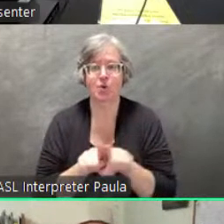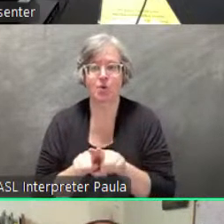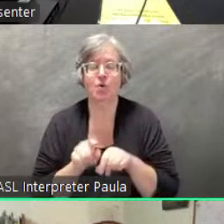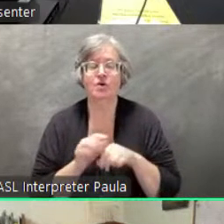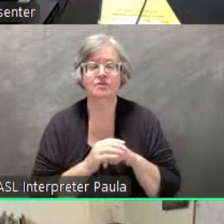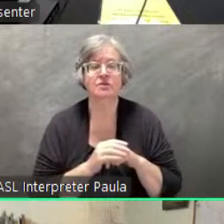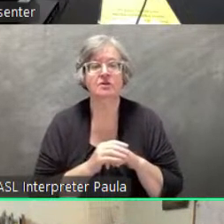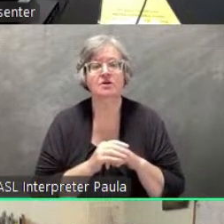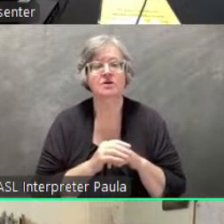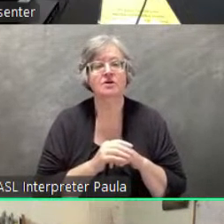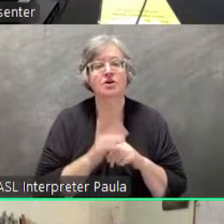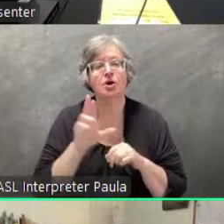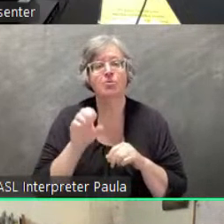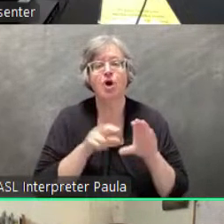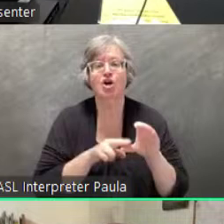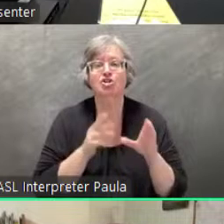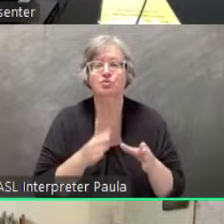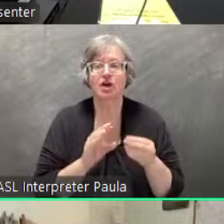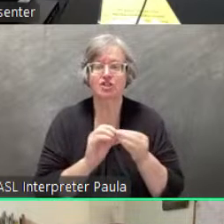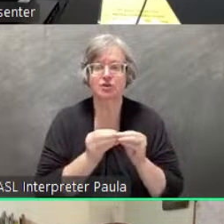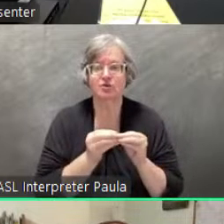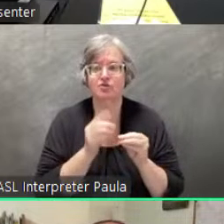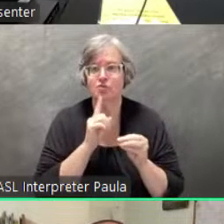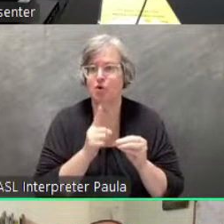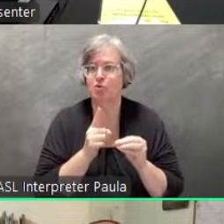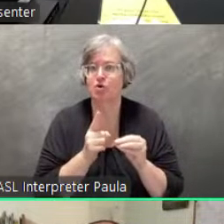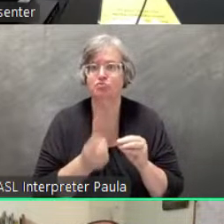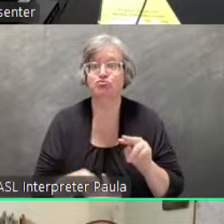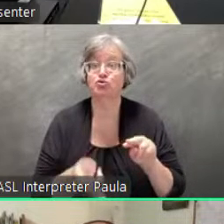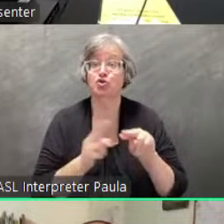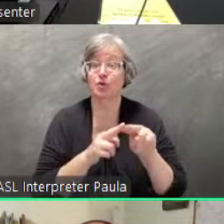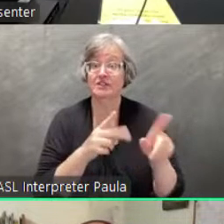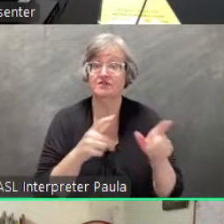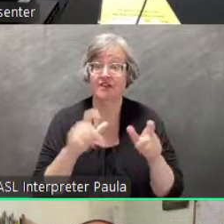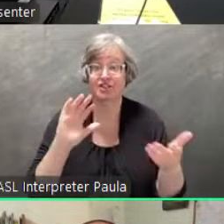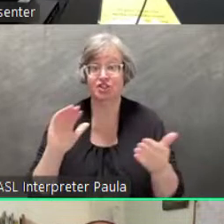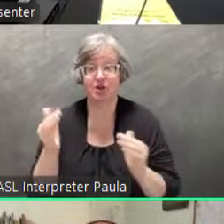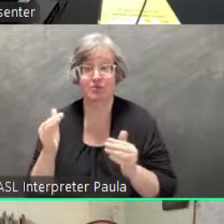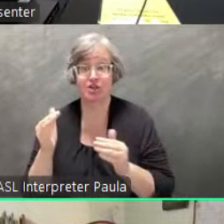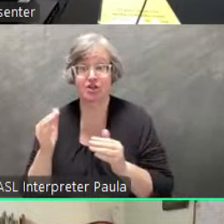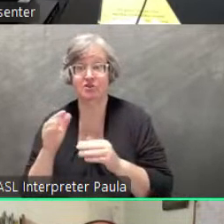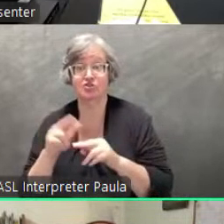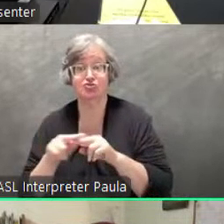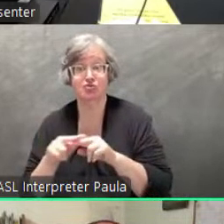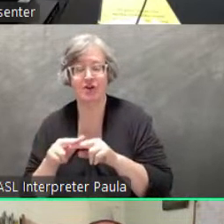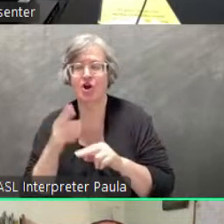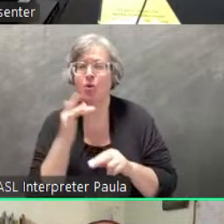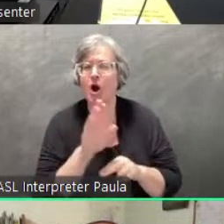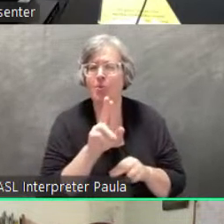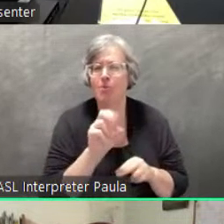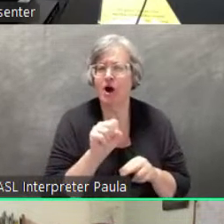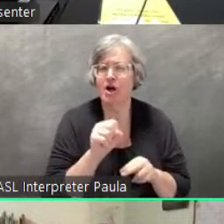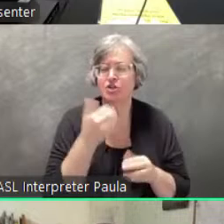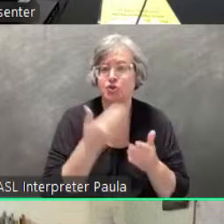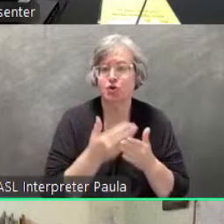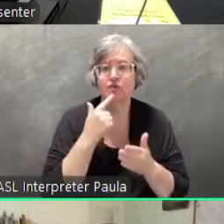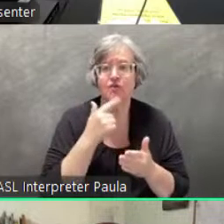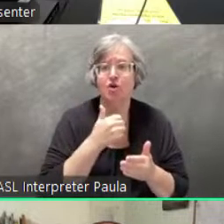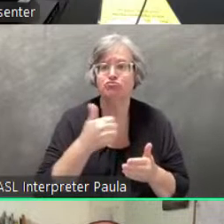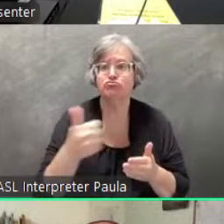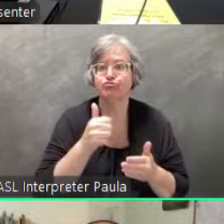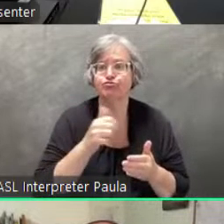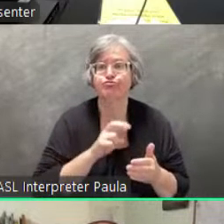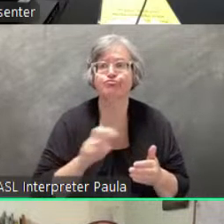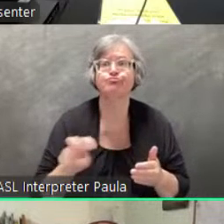that bus ridership has come back faster than rail ridership, which is not surprising because the bus is useful for going